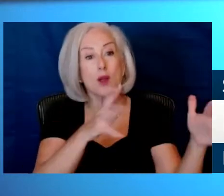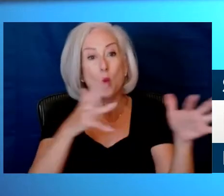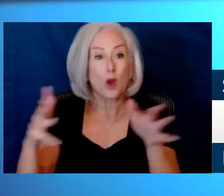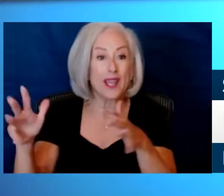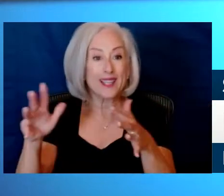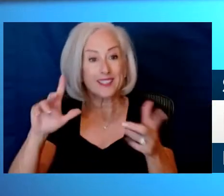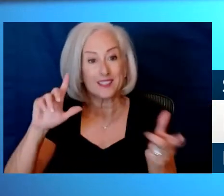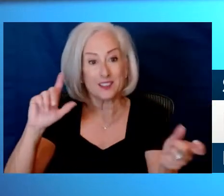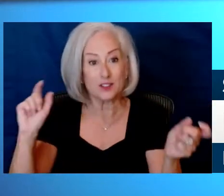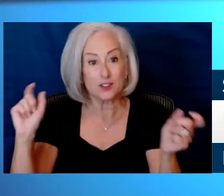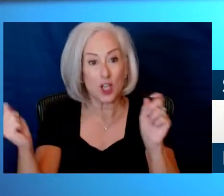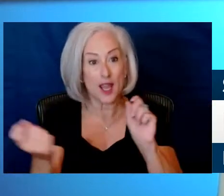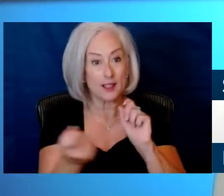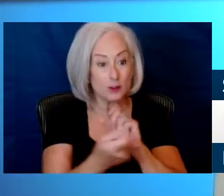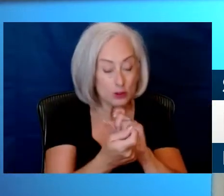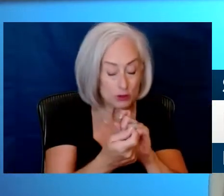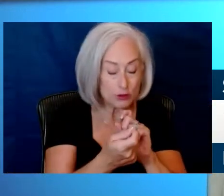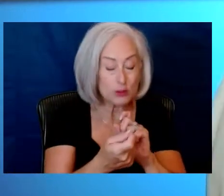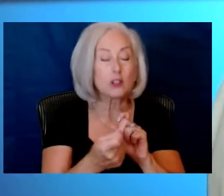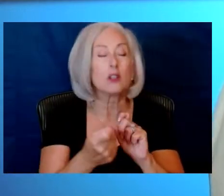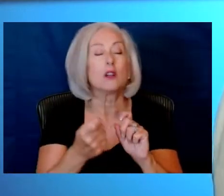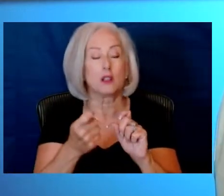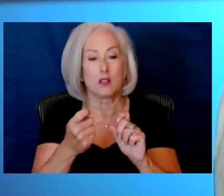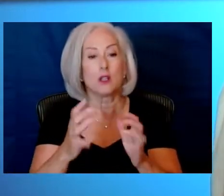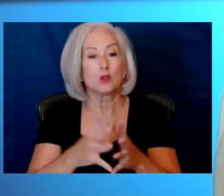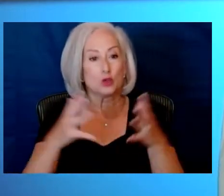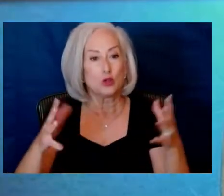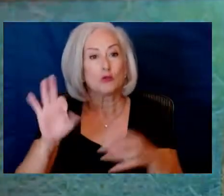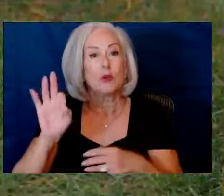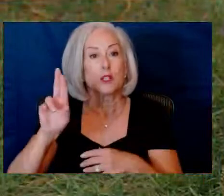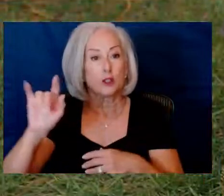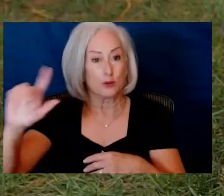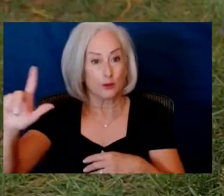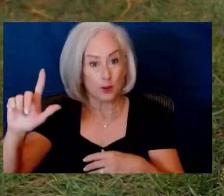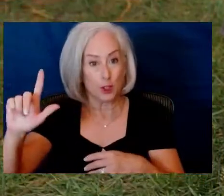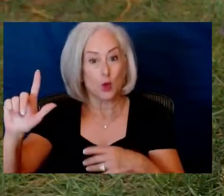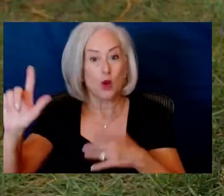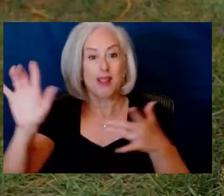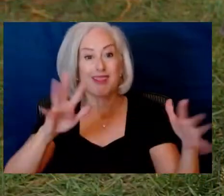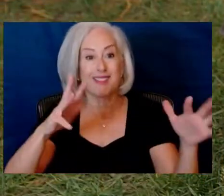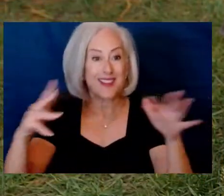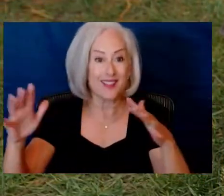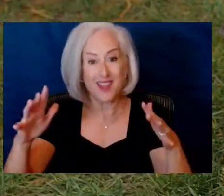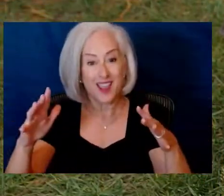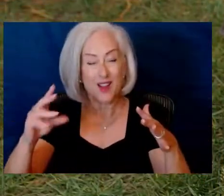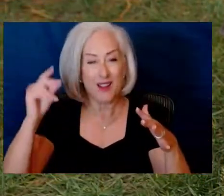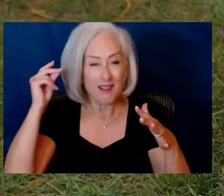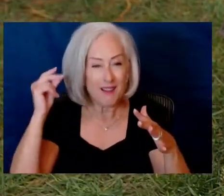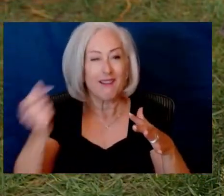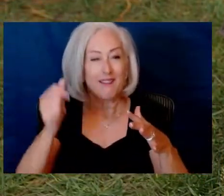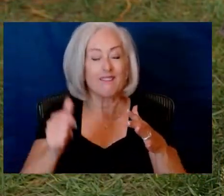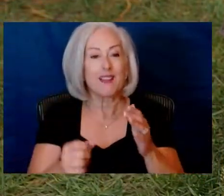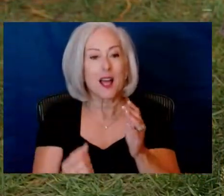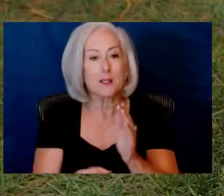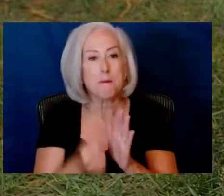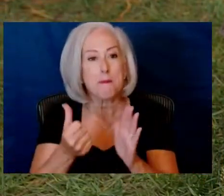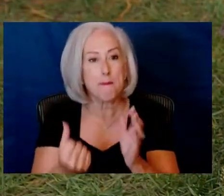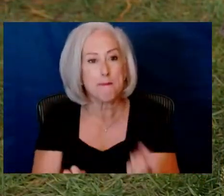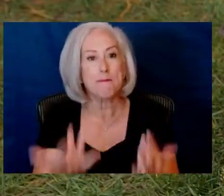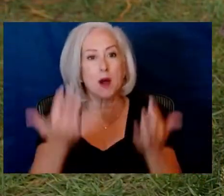can get the burn injury to kind of because of that flash of that fire, they can get burned